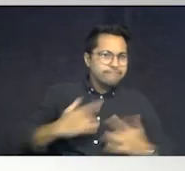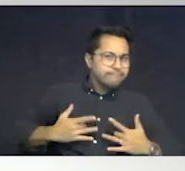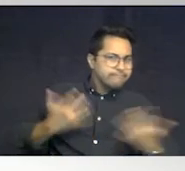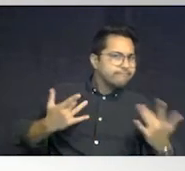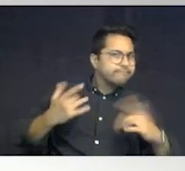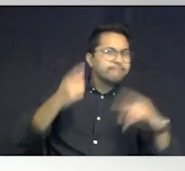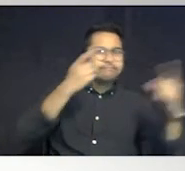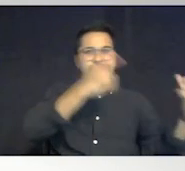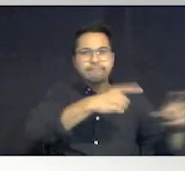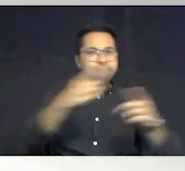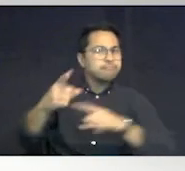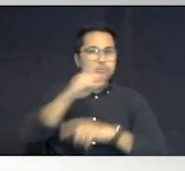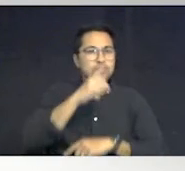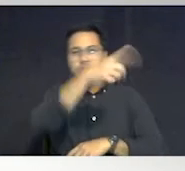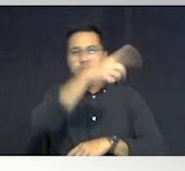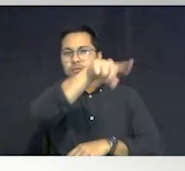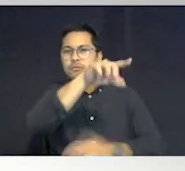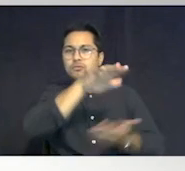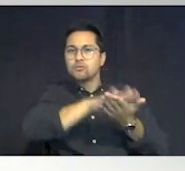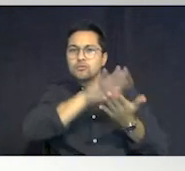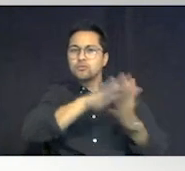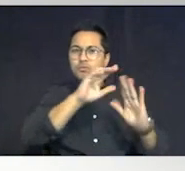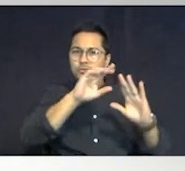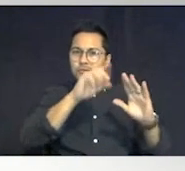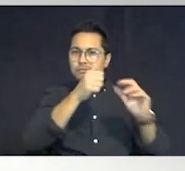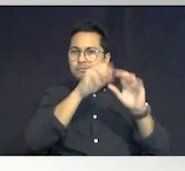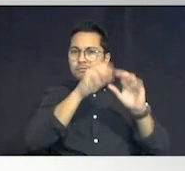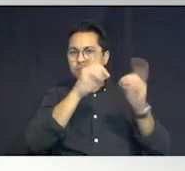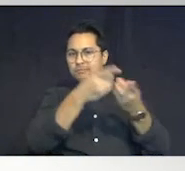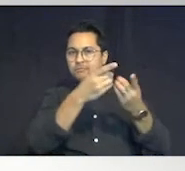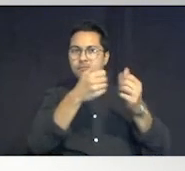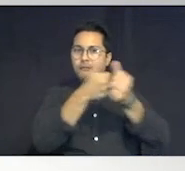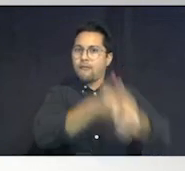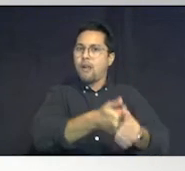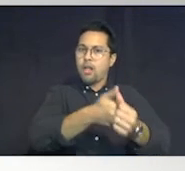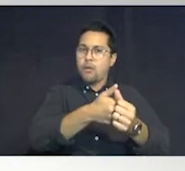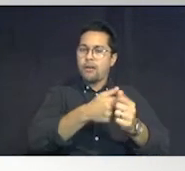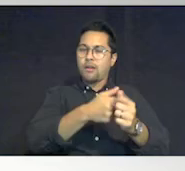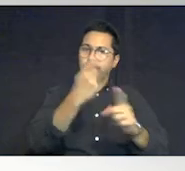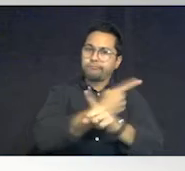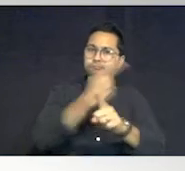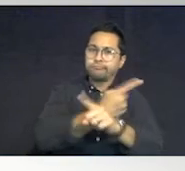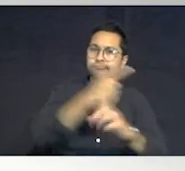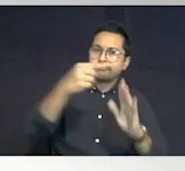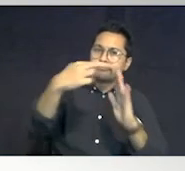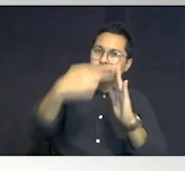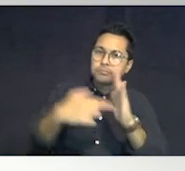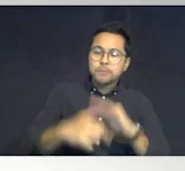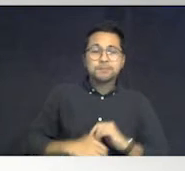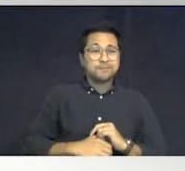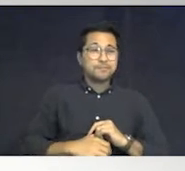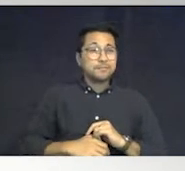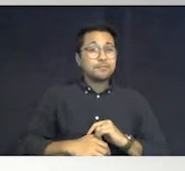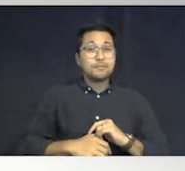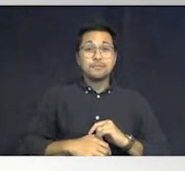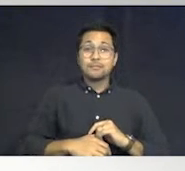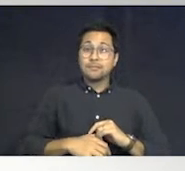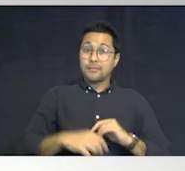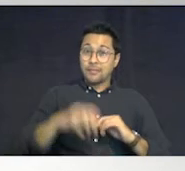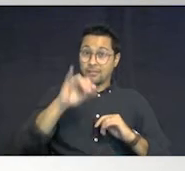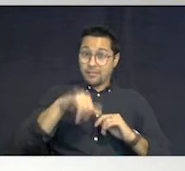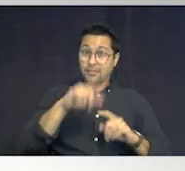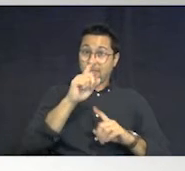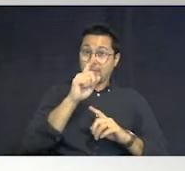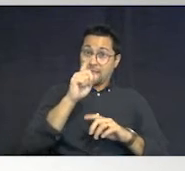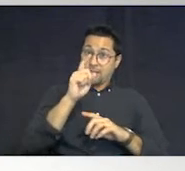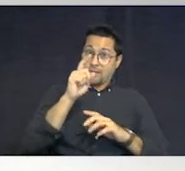the districts are following the process. If you're not satisfied, again, with the resolution at that